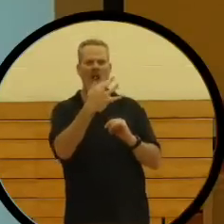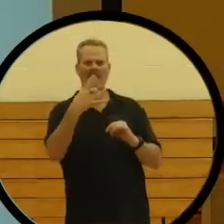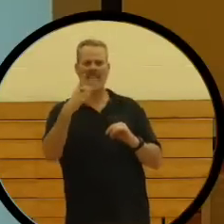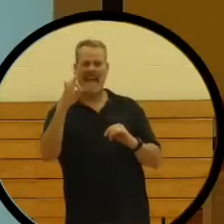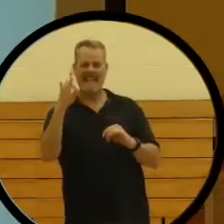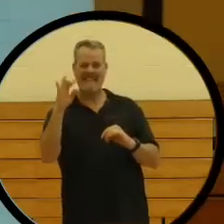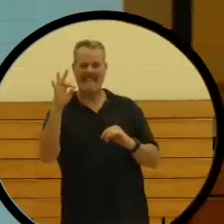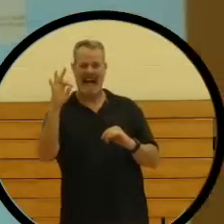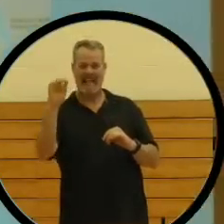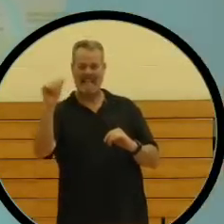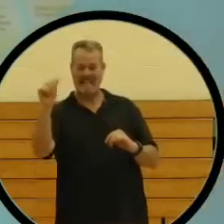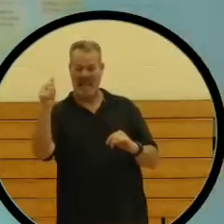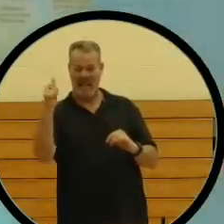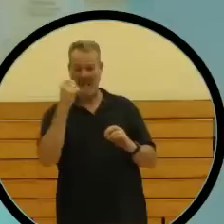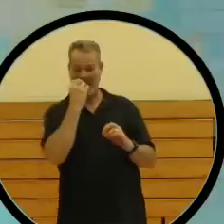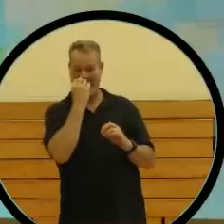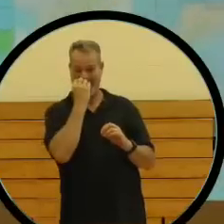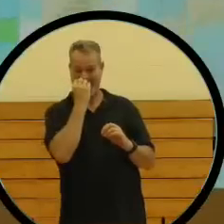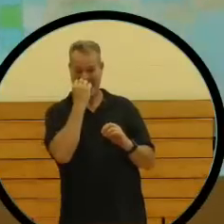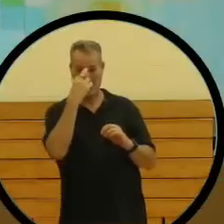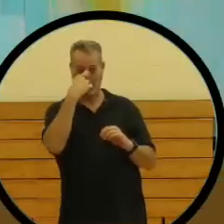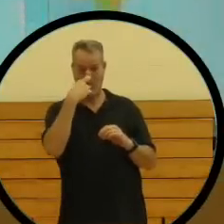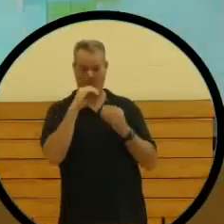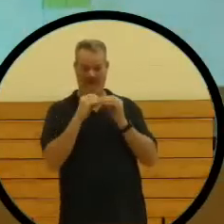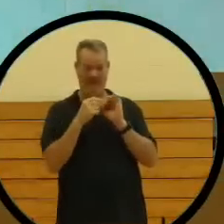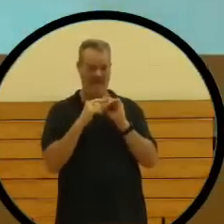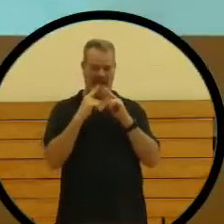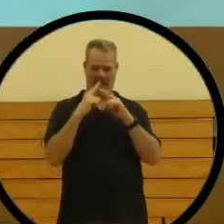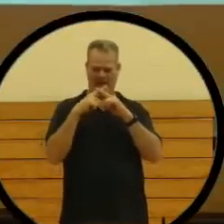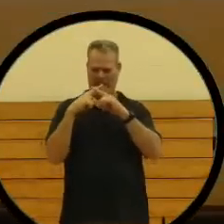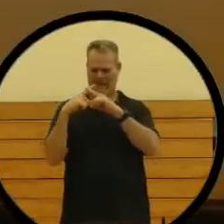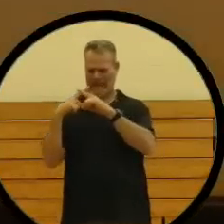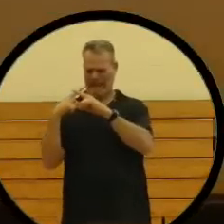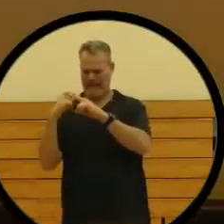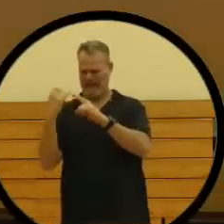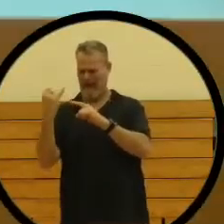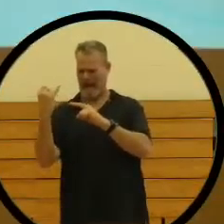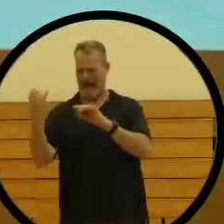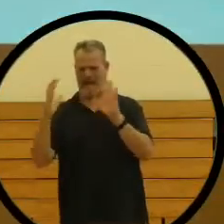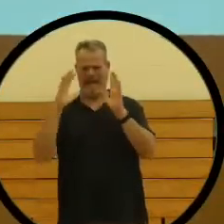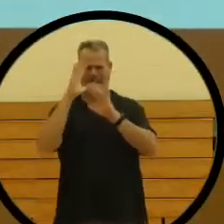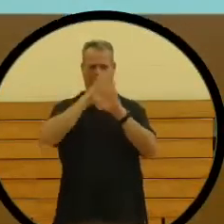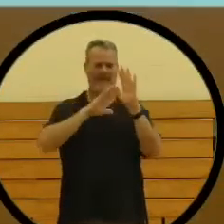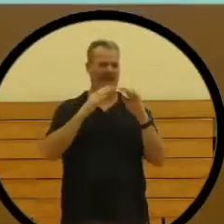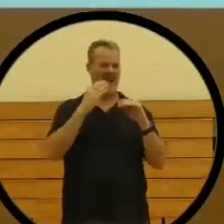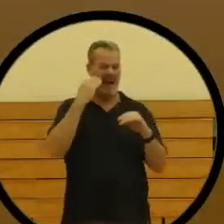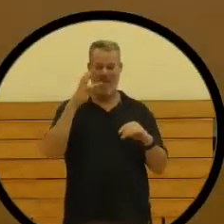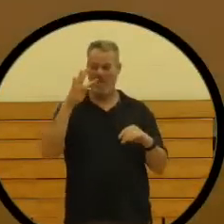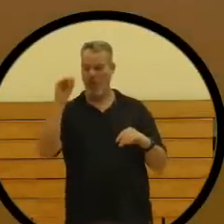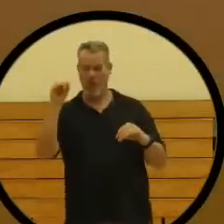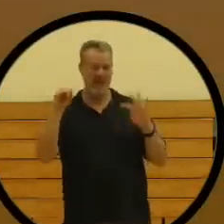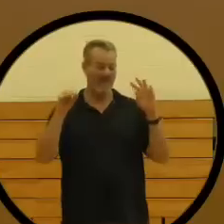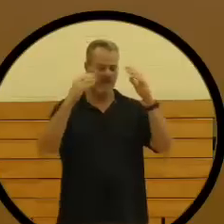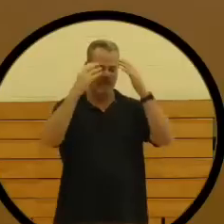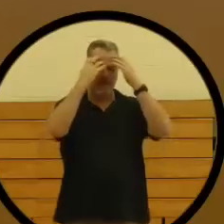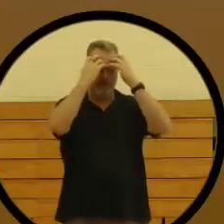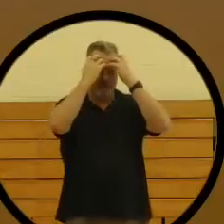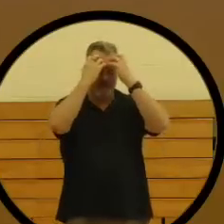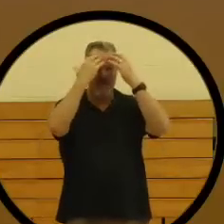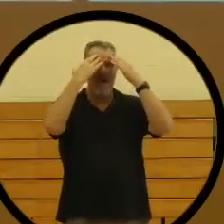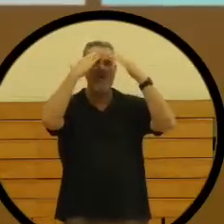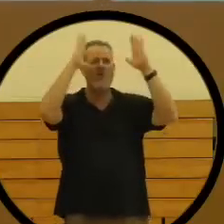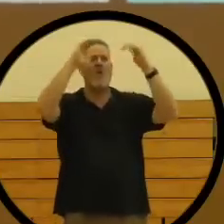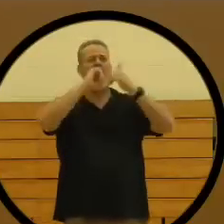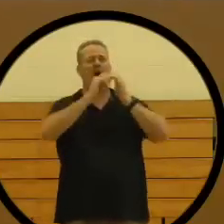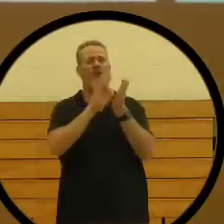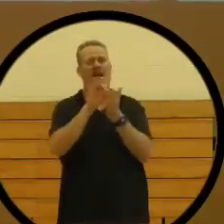8. When it gets 9 and 10, it gets a little confusing with the X's and stuff. And don't even get me on 40 and 50 and all those. Who knows what that